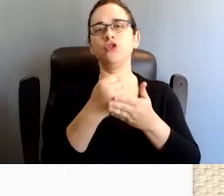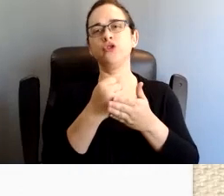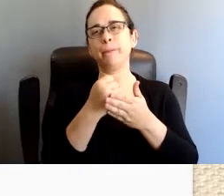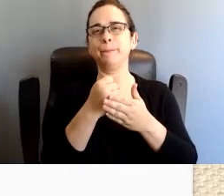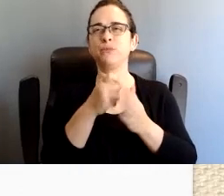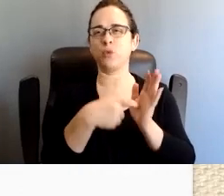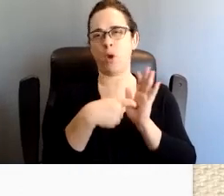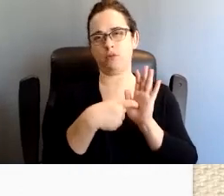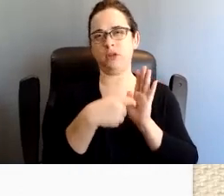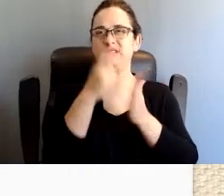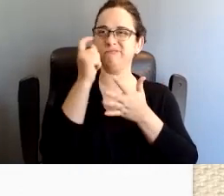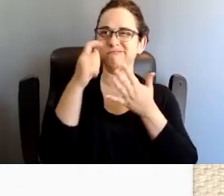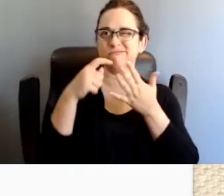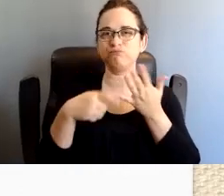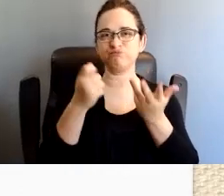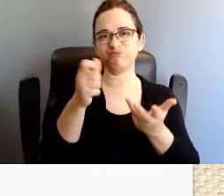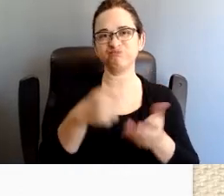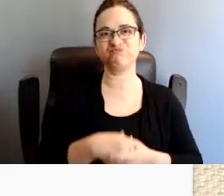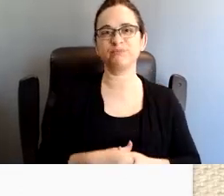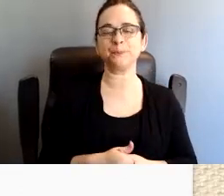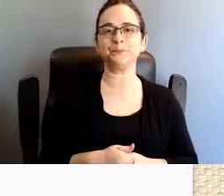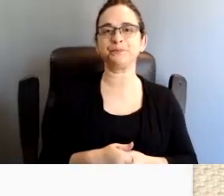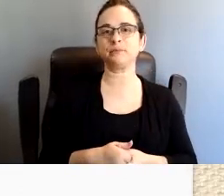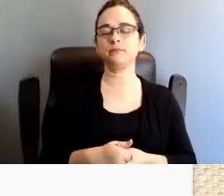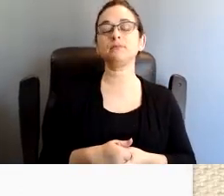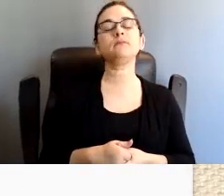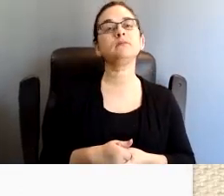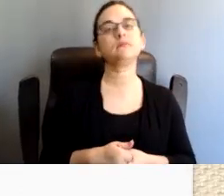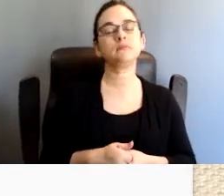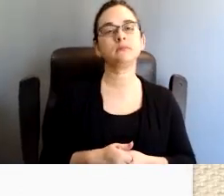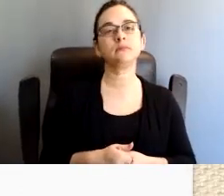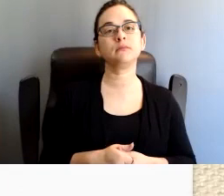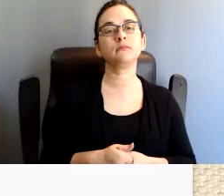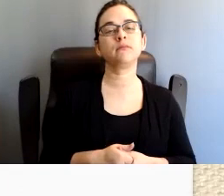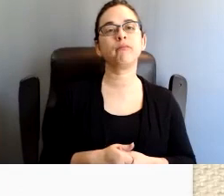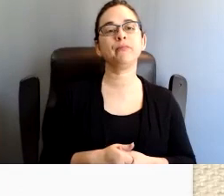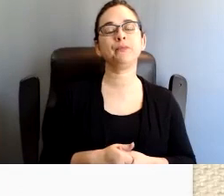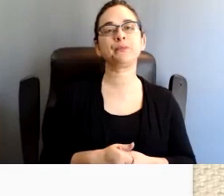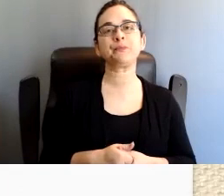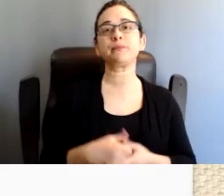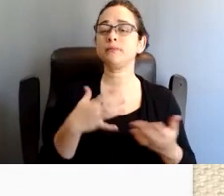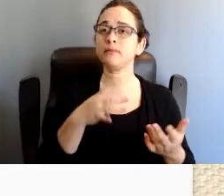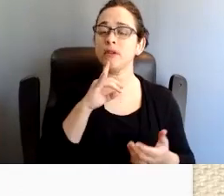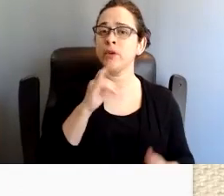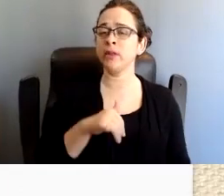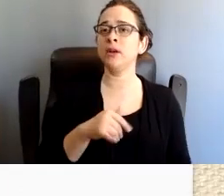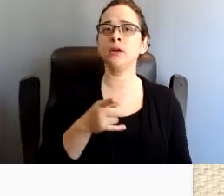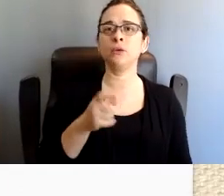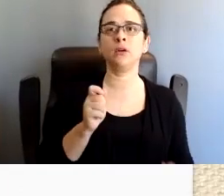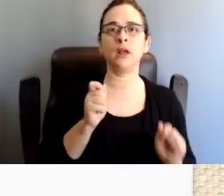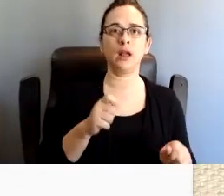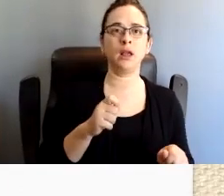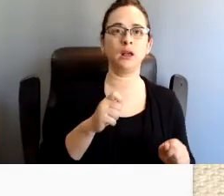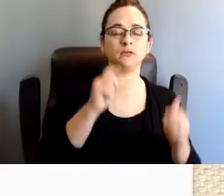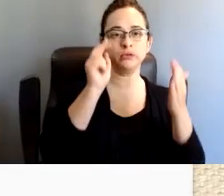Identify. And then also, if you find scholarships, if you read like a scholarship, we always cross to a scholarship or read,